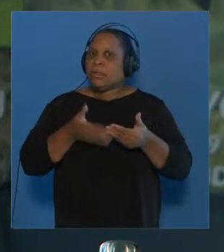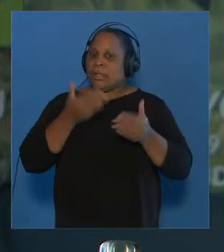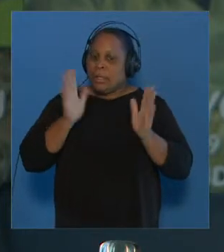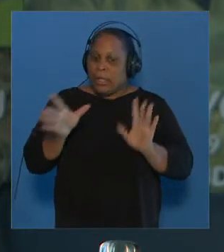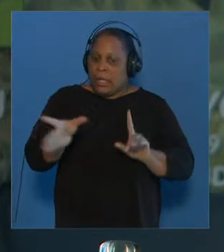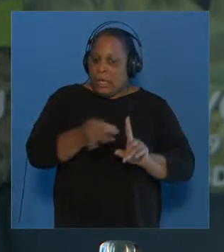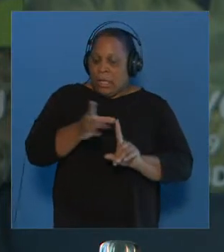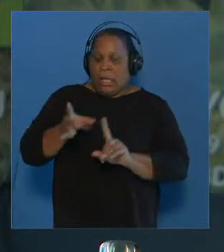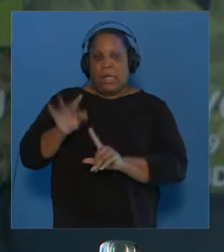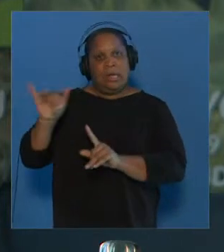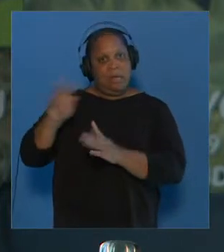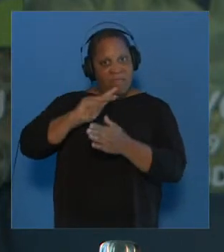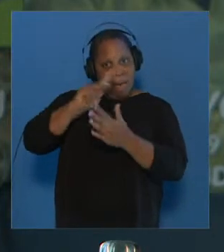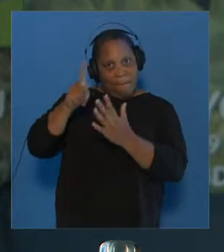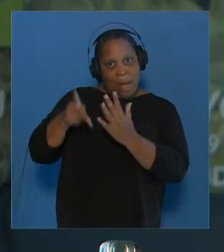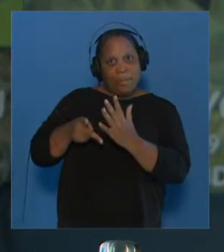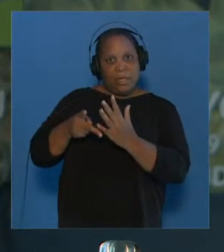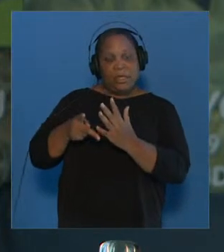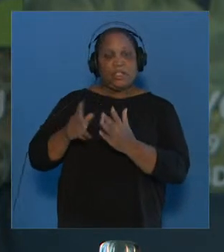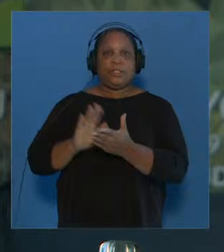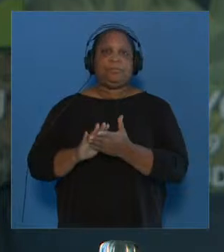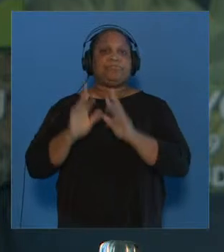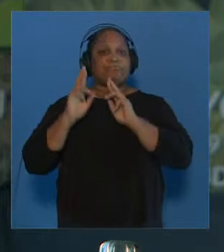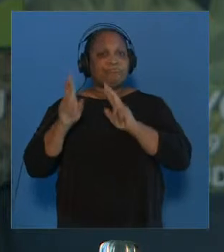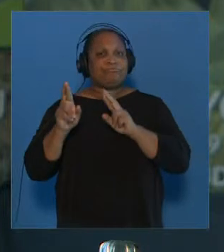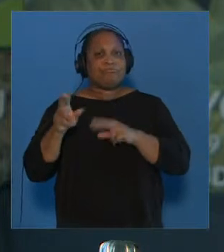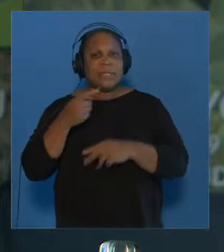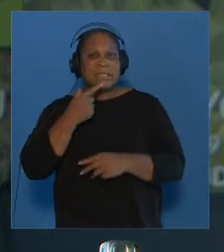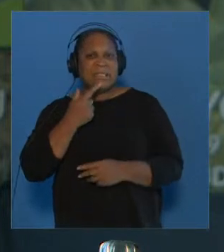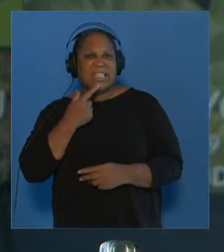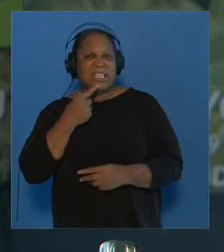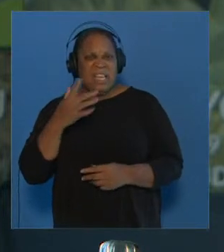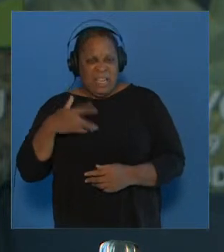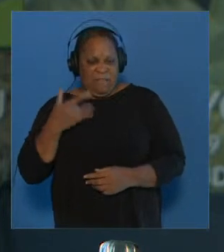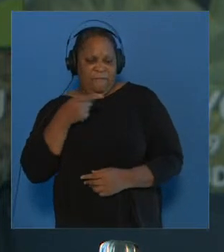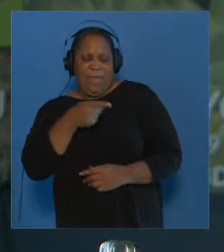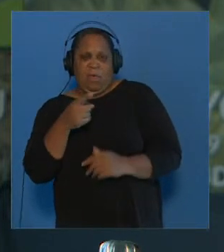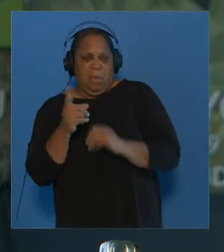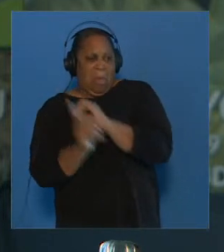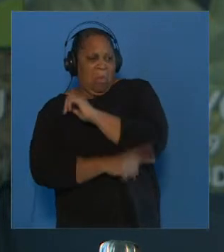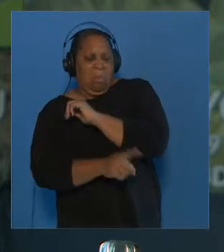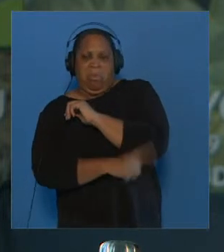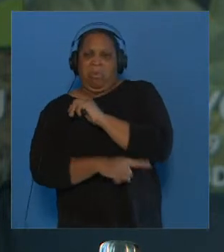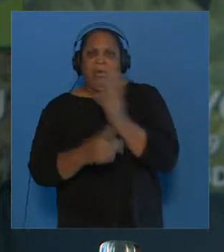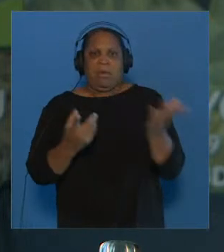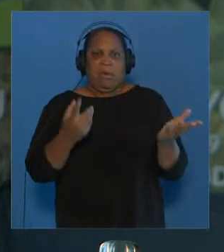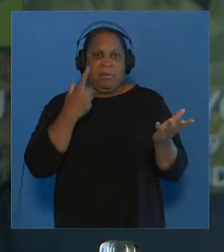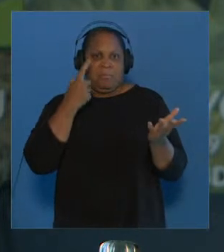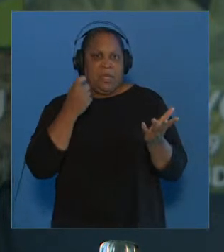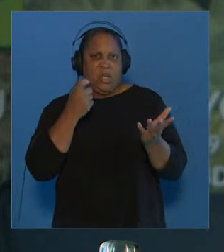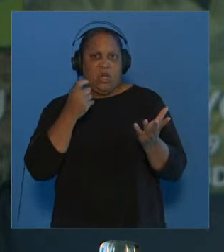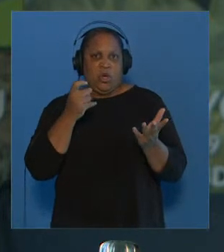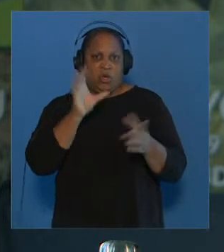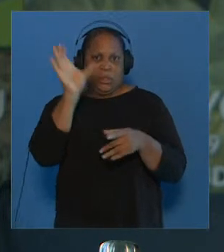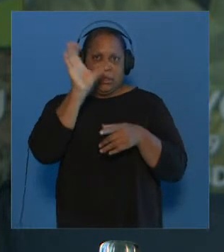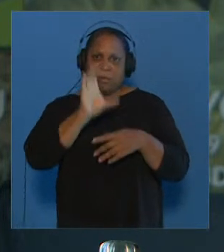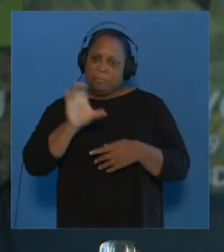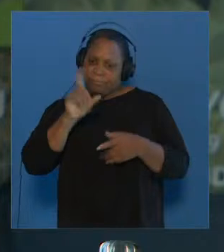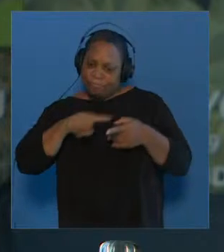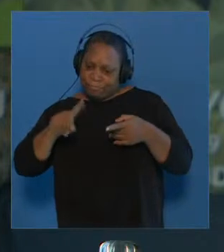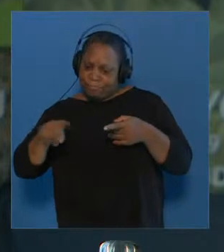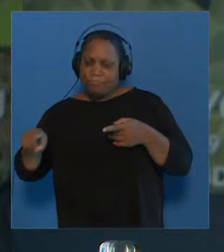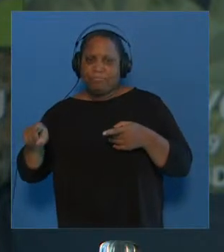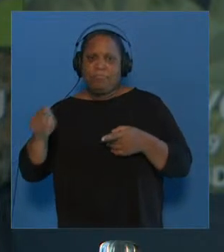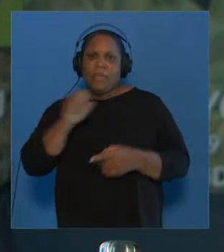particular population. I mean, to state they feel that they're being penalized because the concentration to those